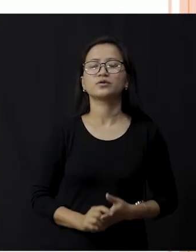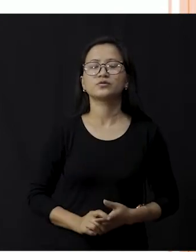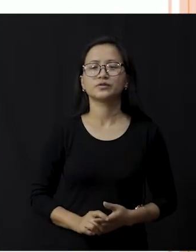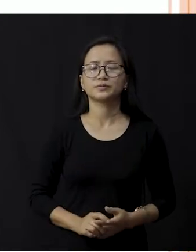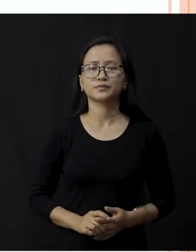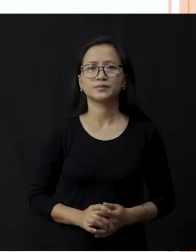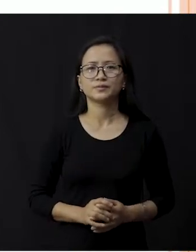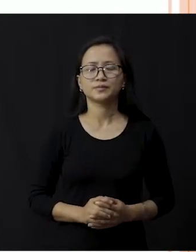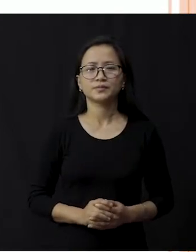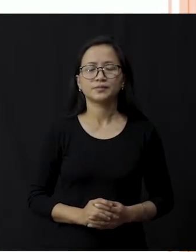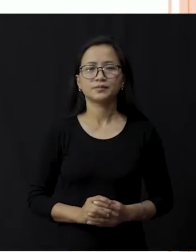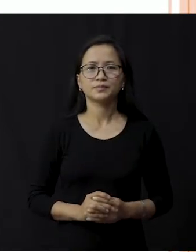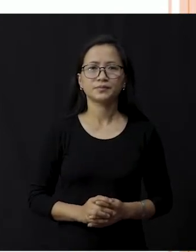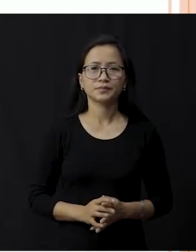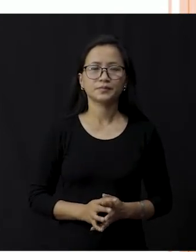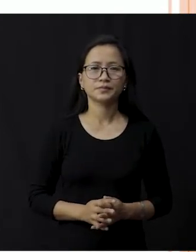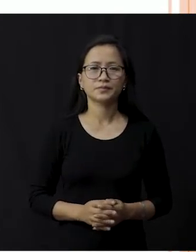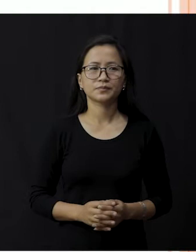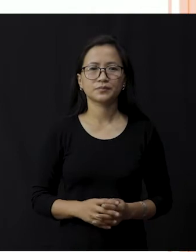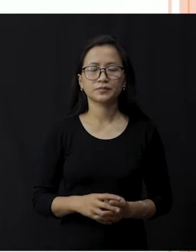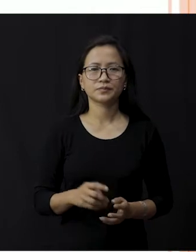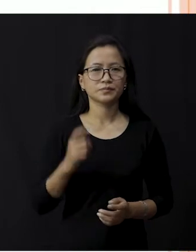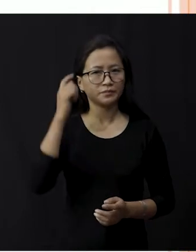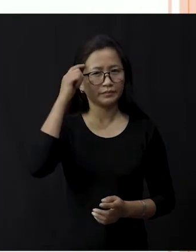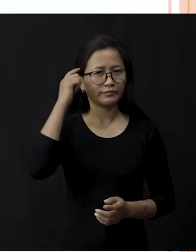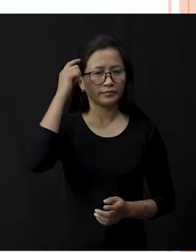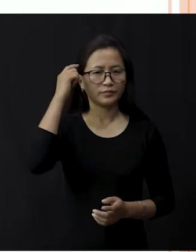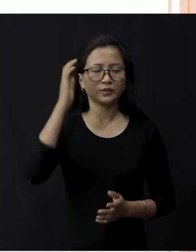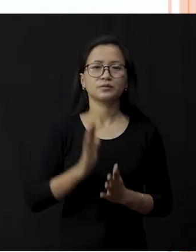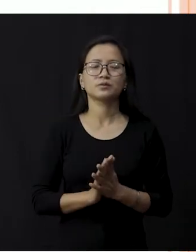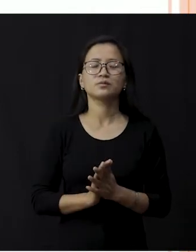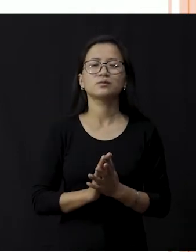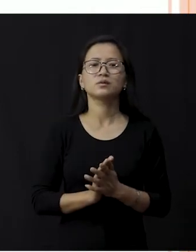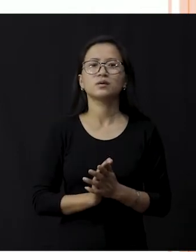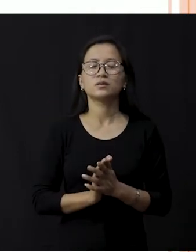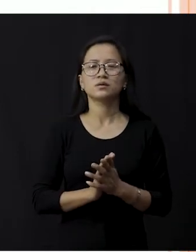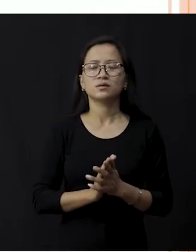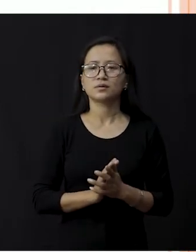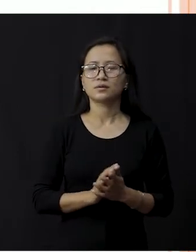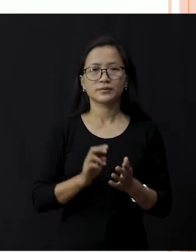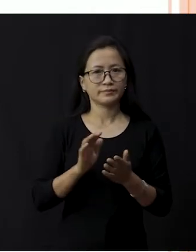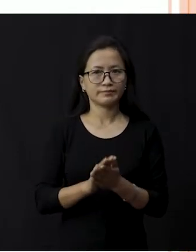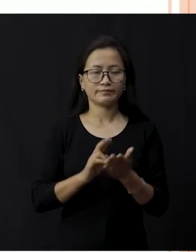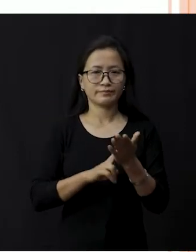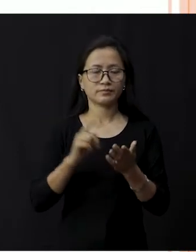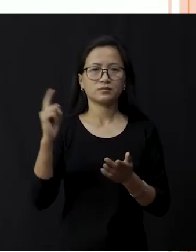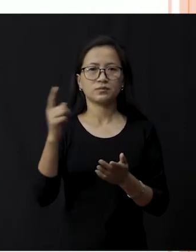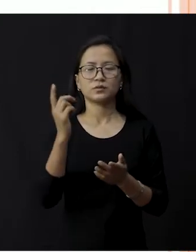D-O-L-P-H-I-N, dolphin. So now let me check your memory power. National land animal